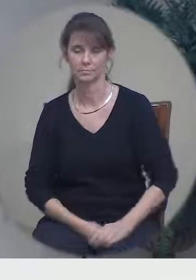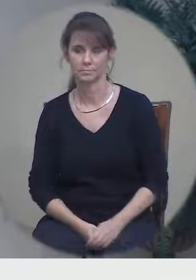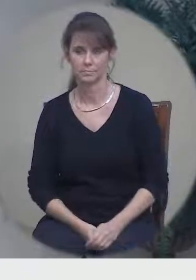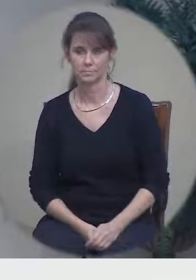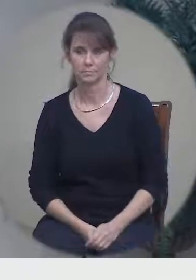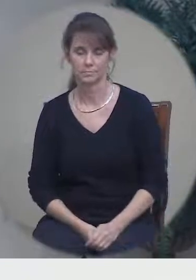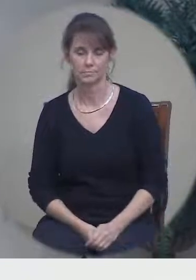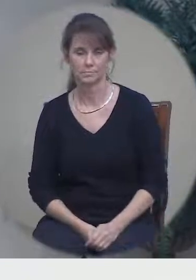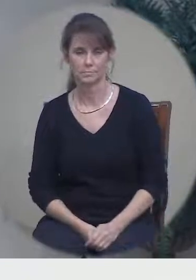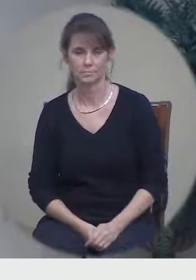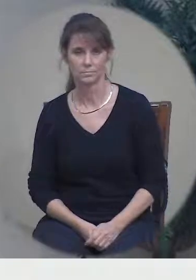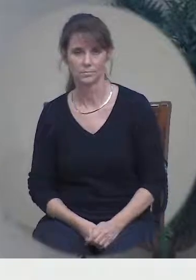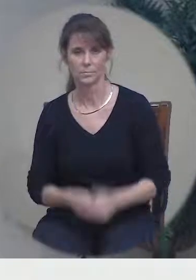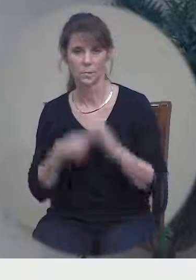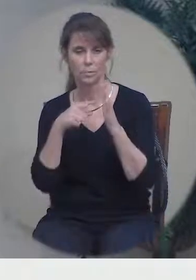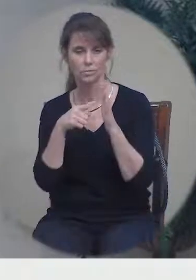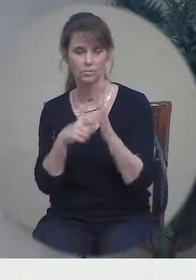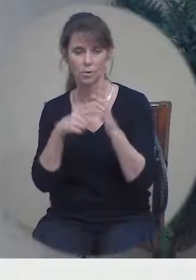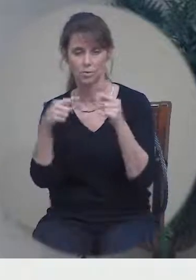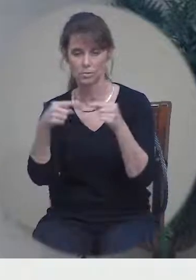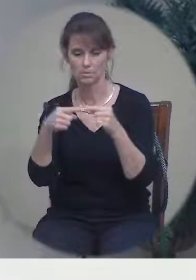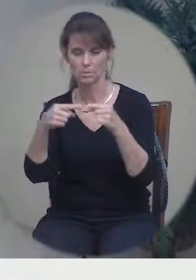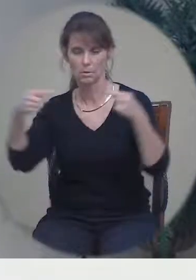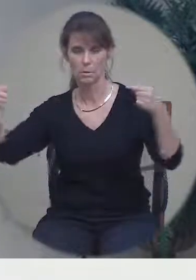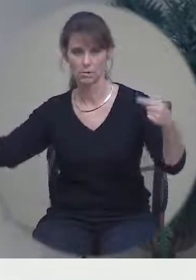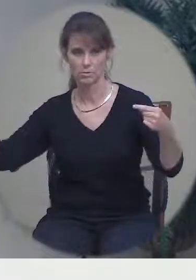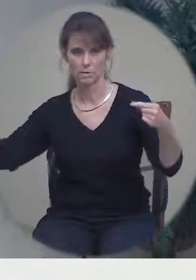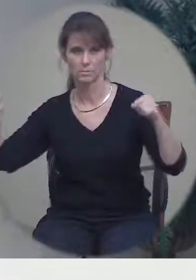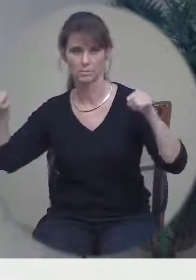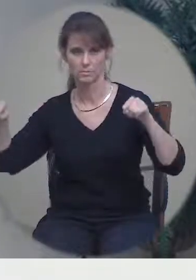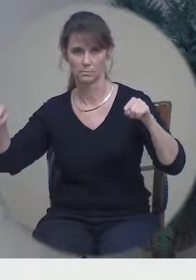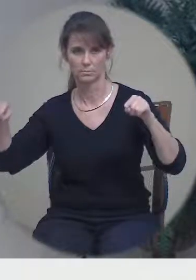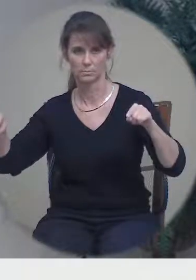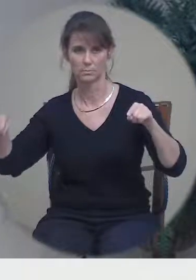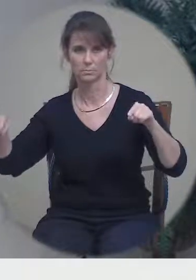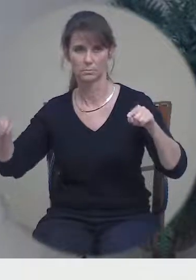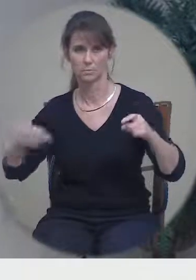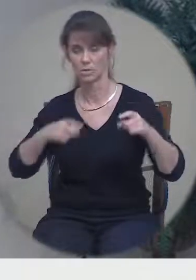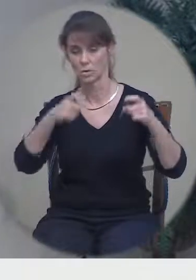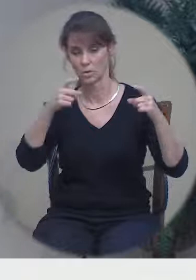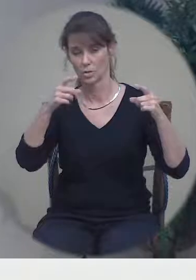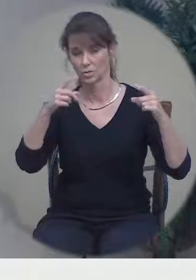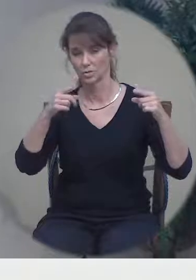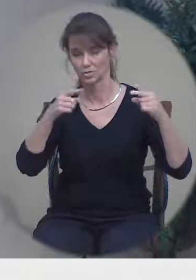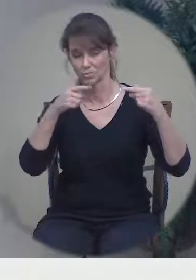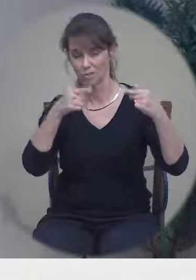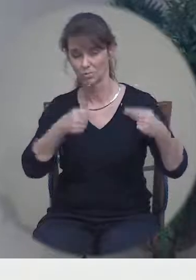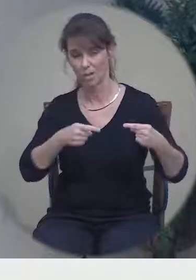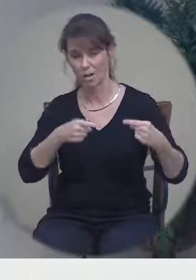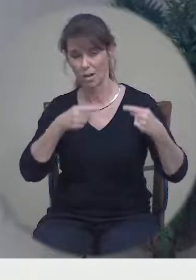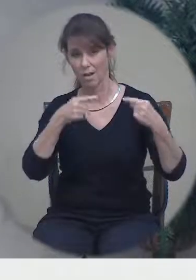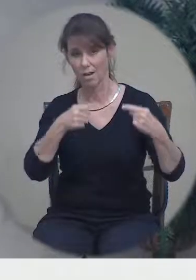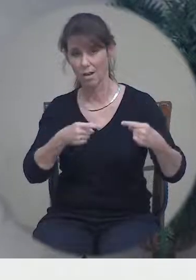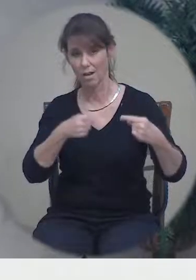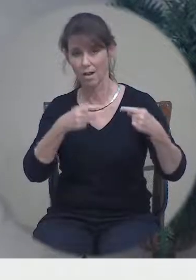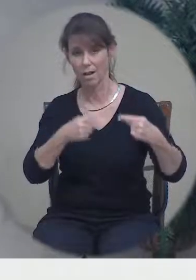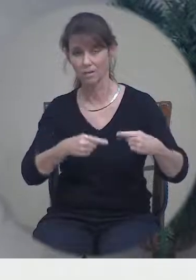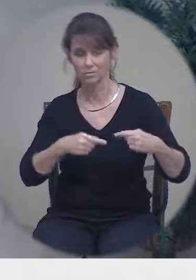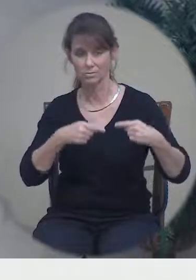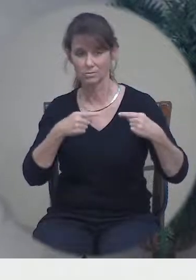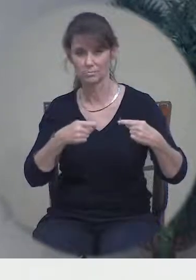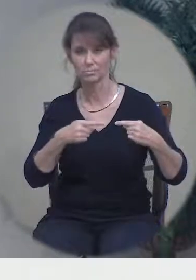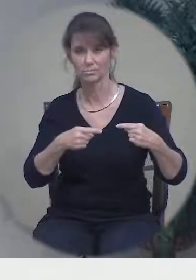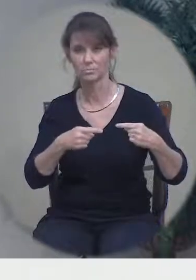1 and 2. And so the trials follow the first set of trials, and they have somewhat of a pattern attached to